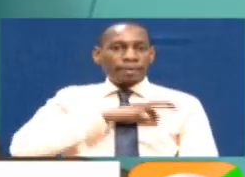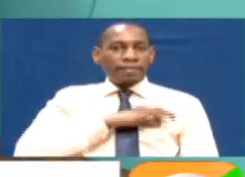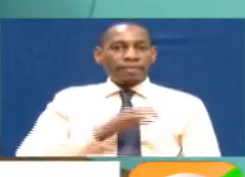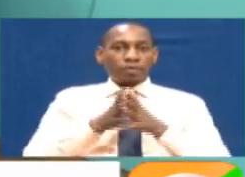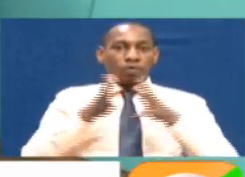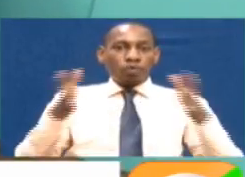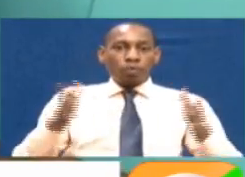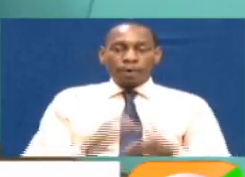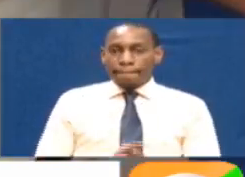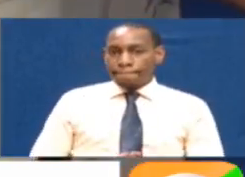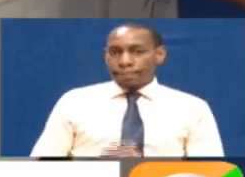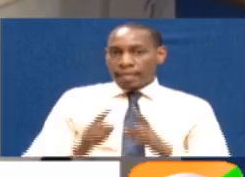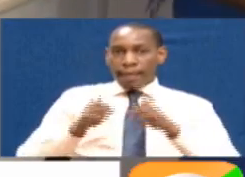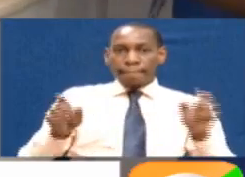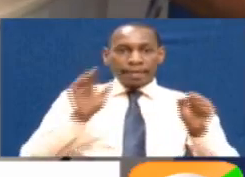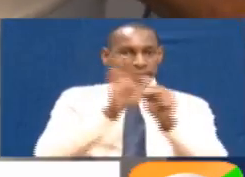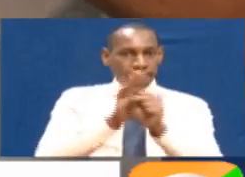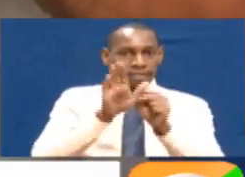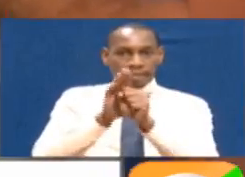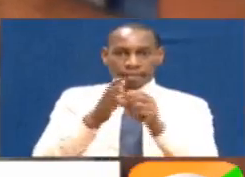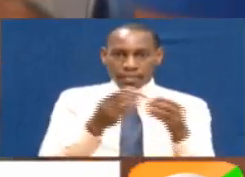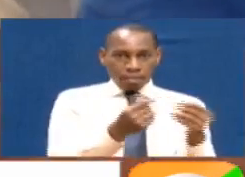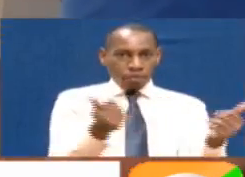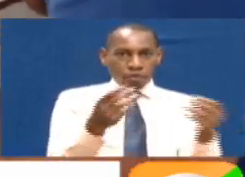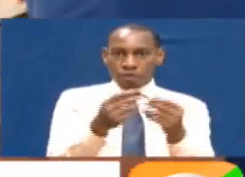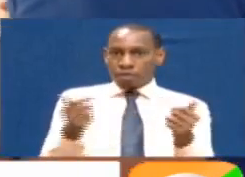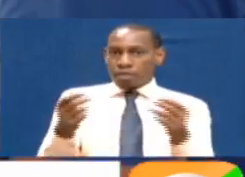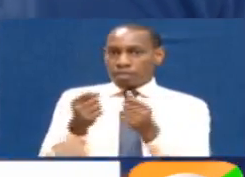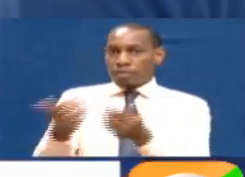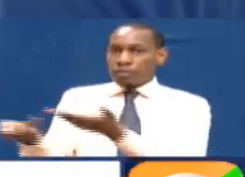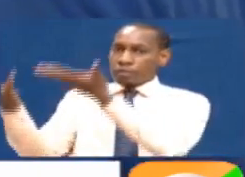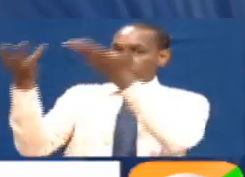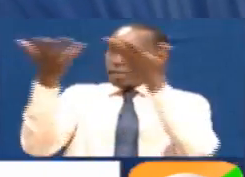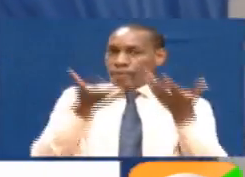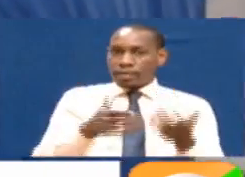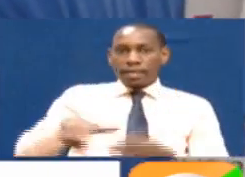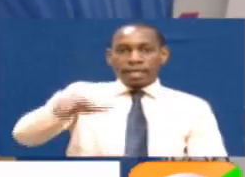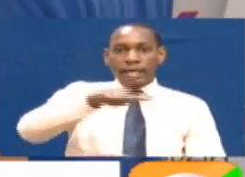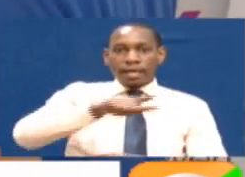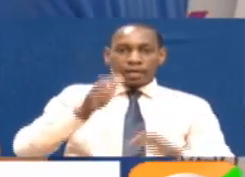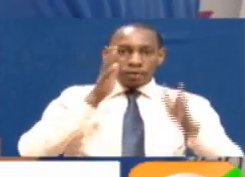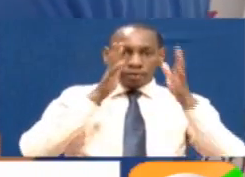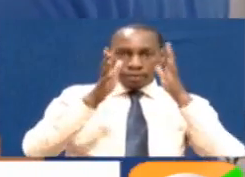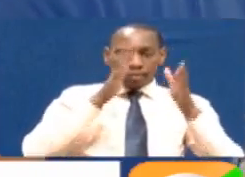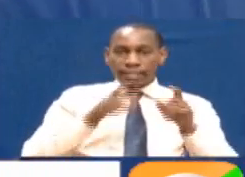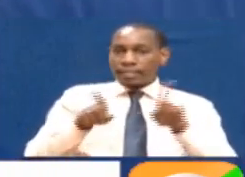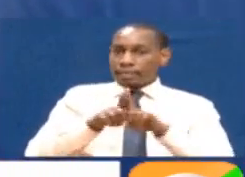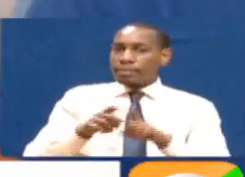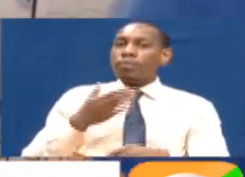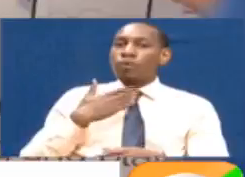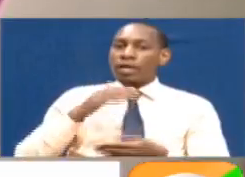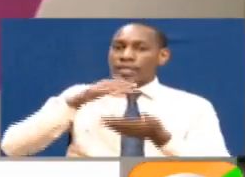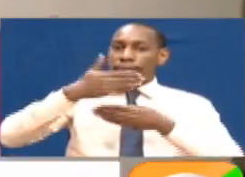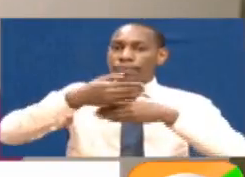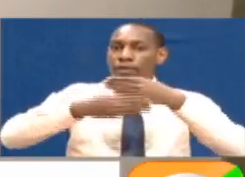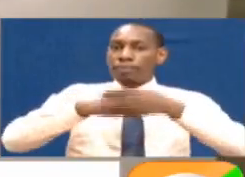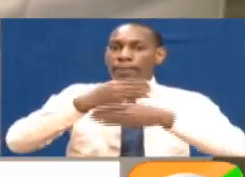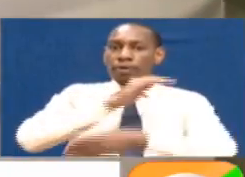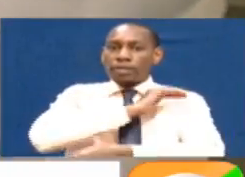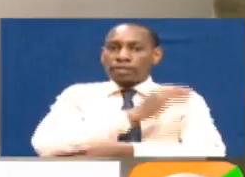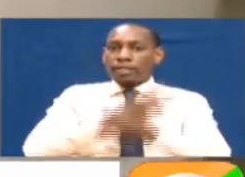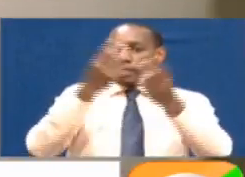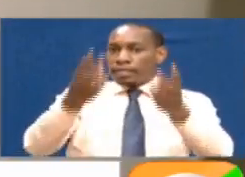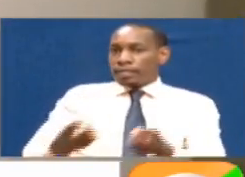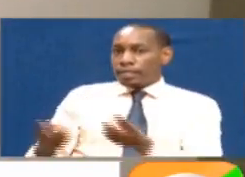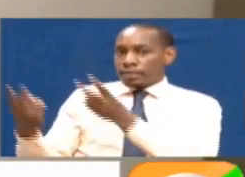income. But a majority of these solutions are imported. Local innovators are, however, trying to build capacity. Check out